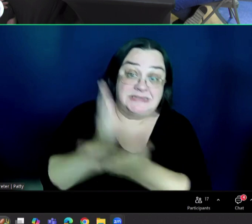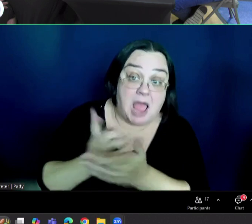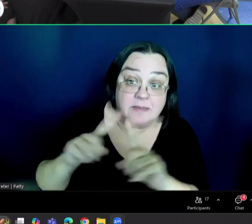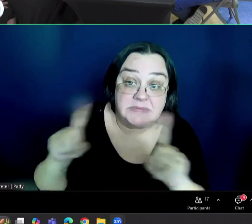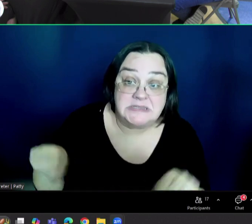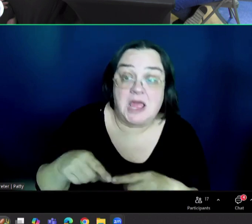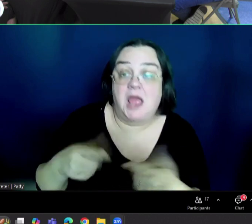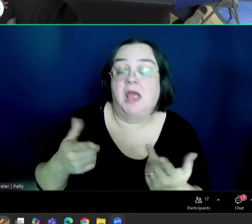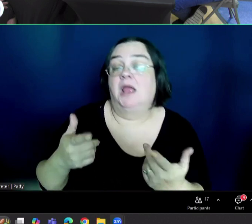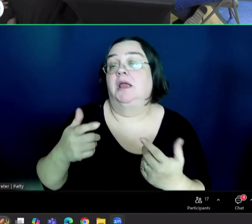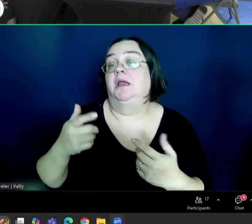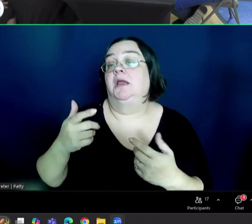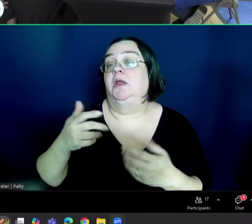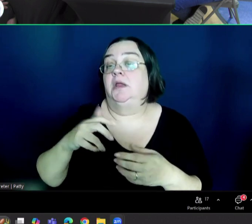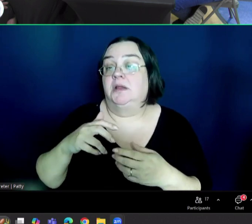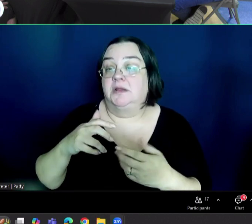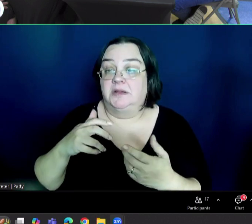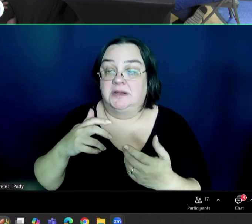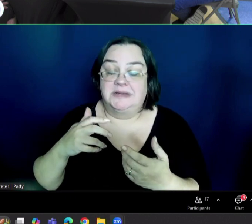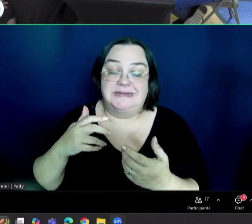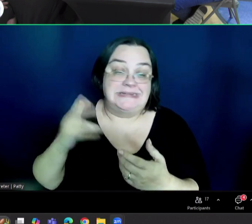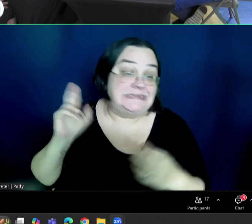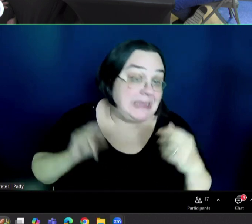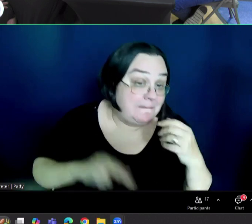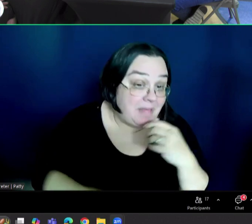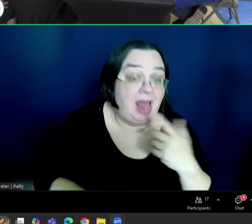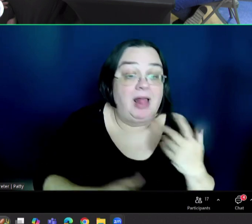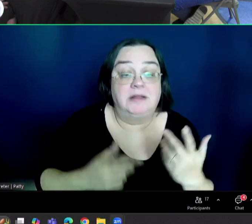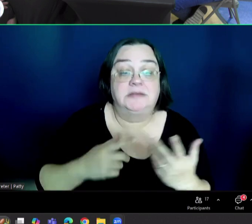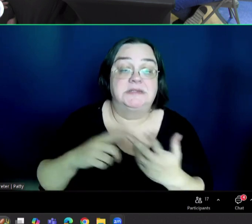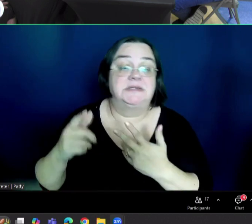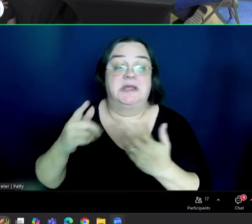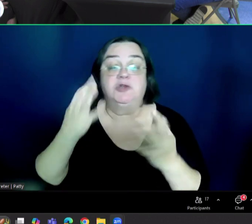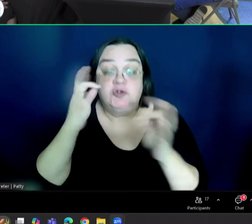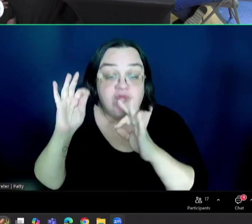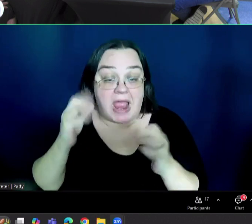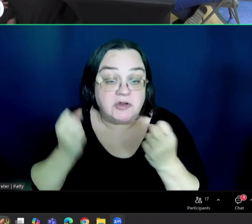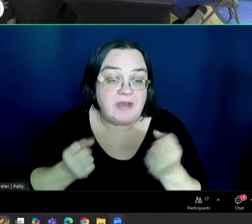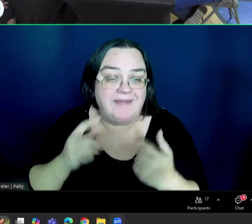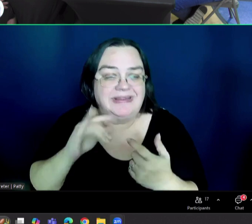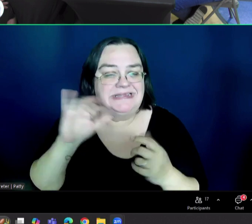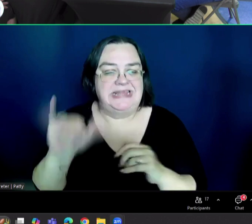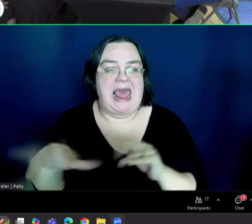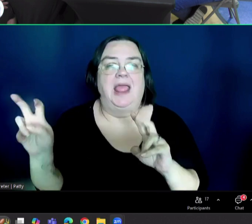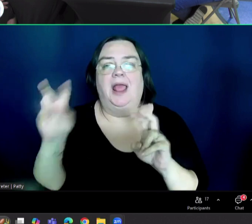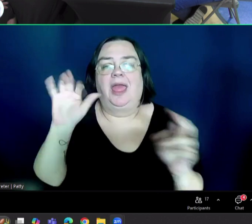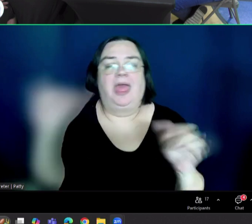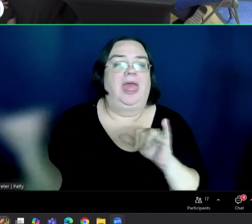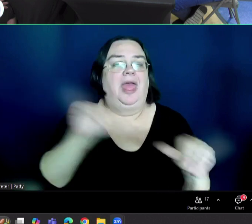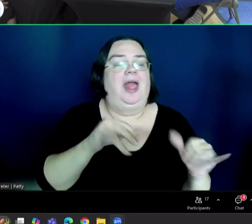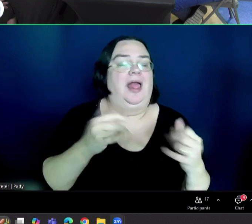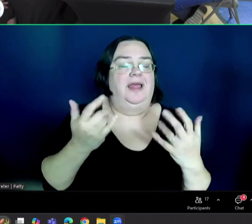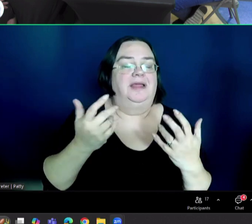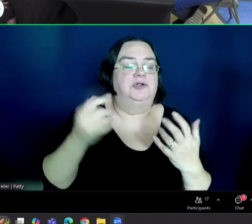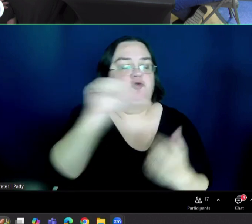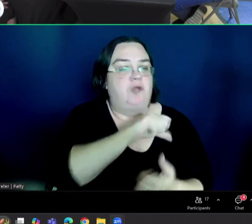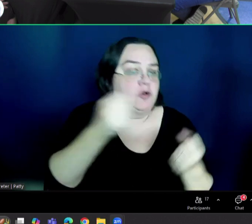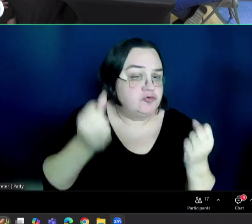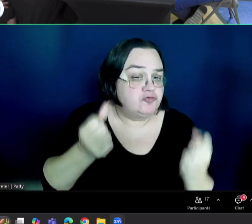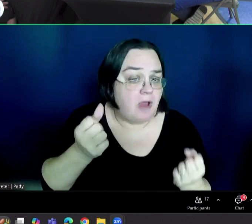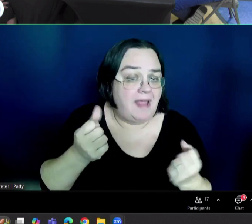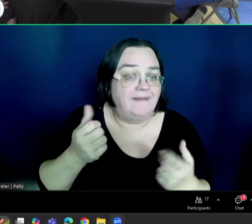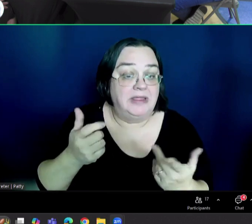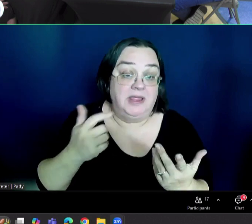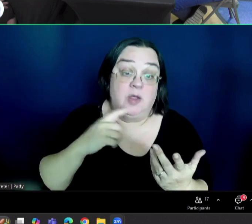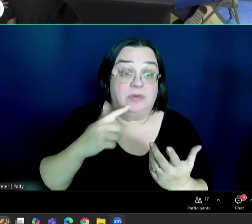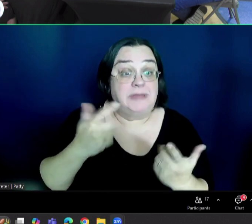Seat belts, everything. It's the modern day drunk driving. And it was a monumental effort to get drunk driving under control,